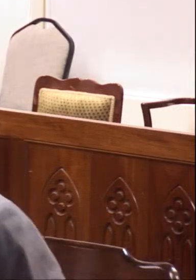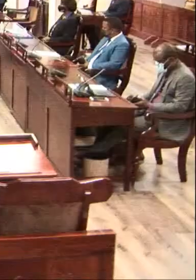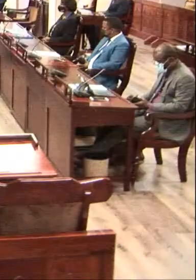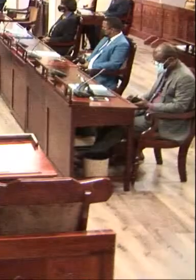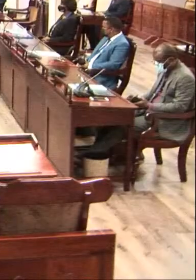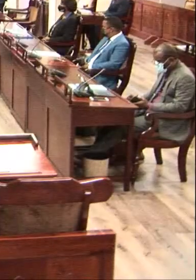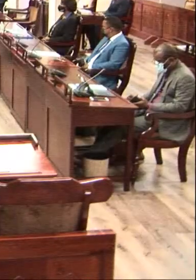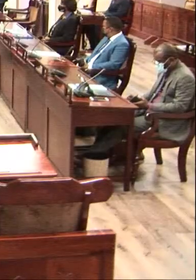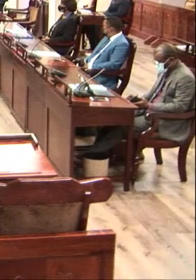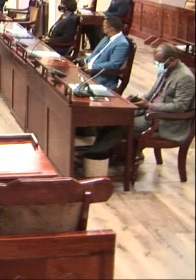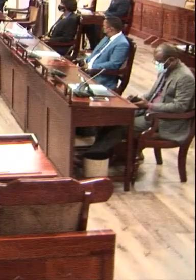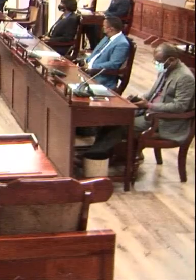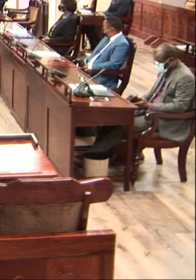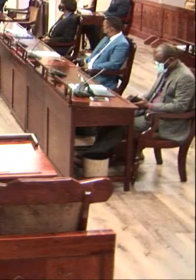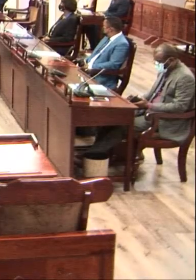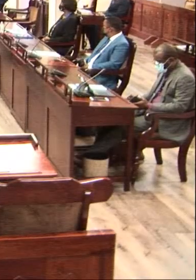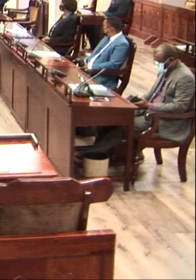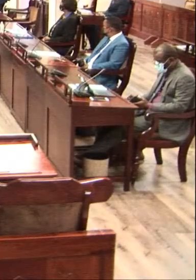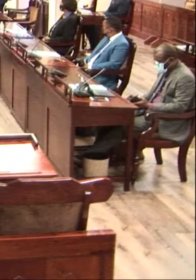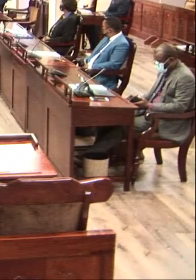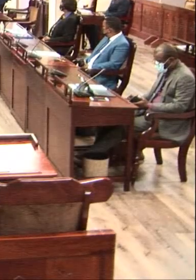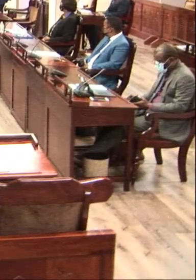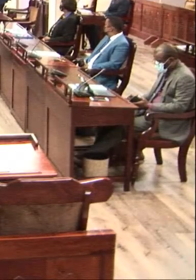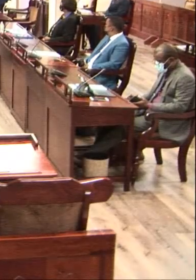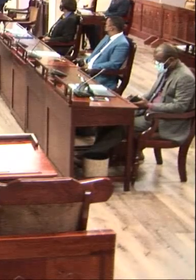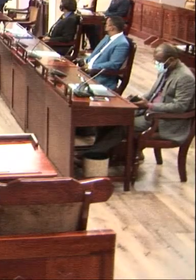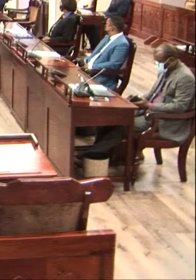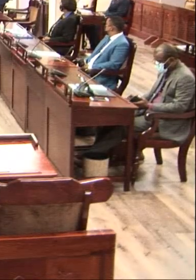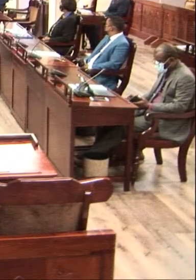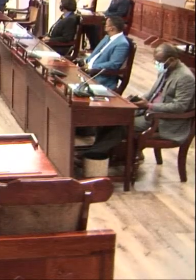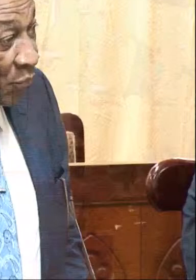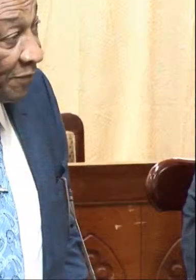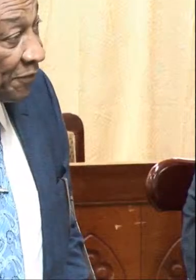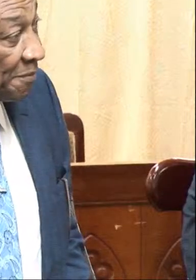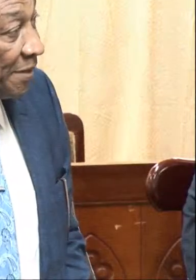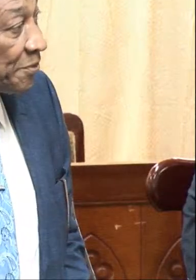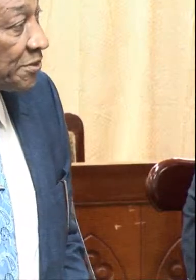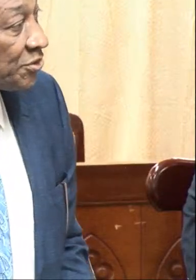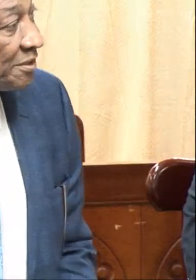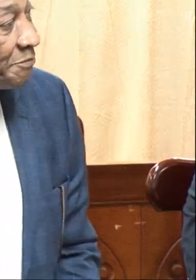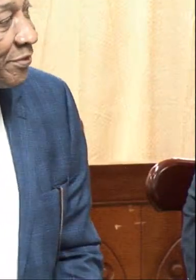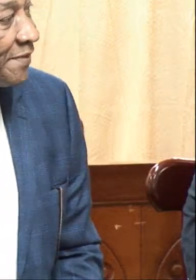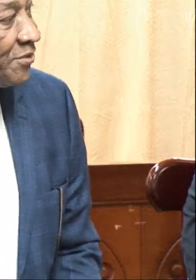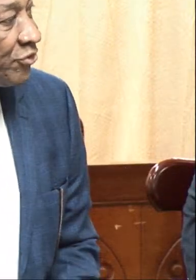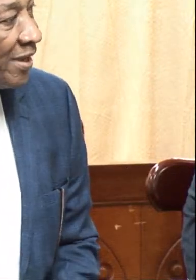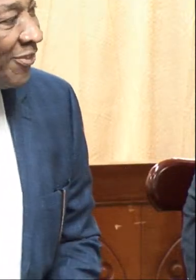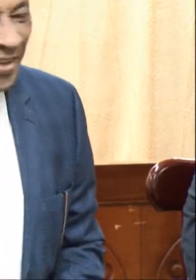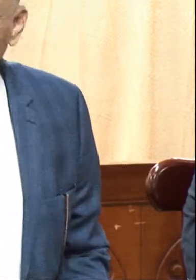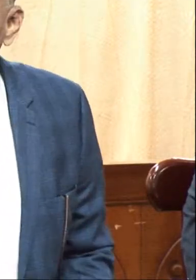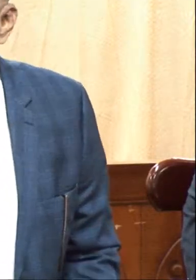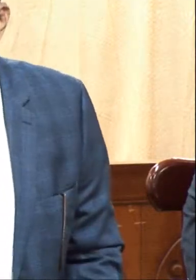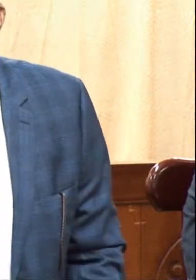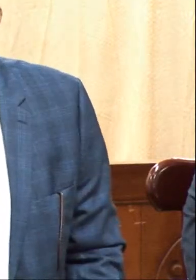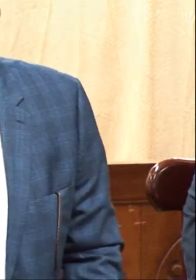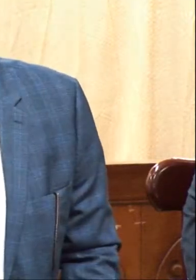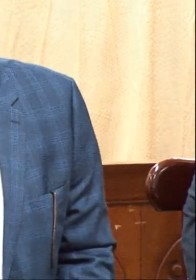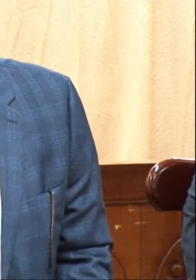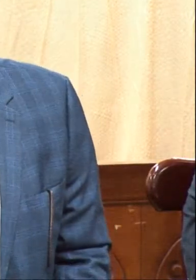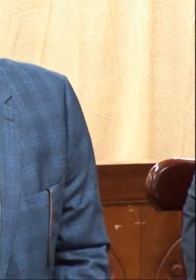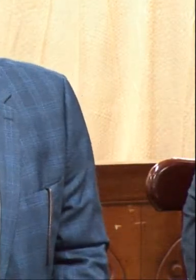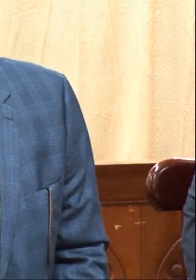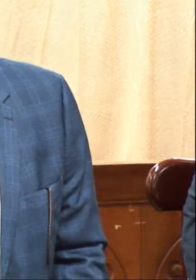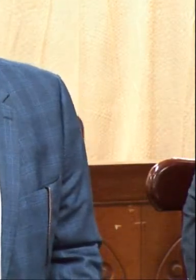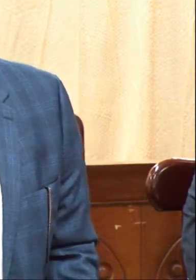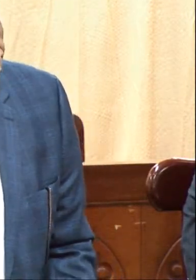is the motion, sir. Mr. Speaker, I would want to reaffirm my position of privilege. I think I have a right to know